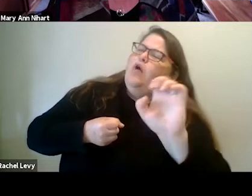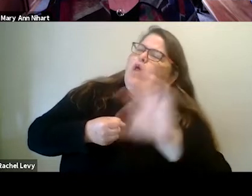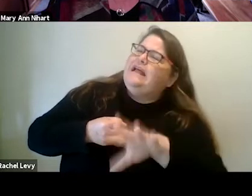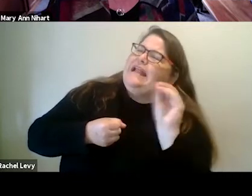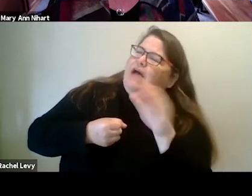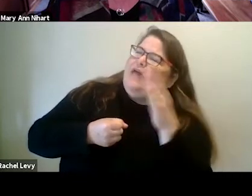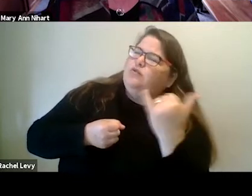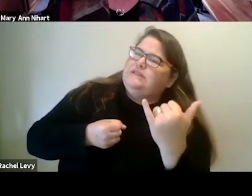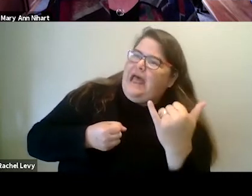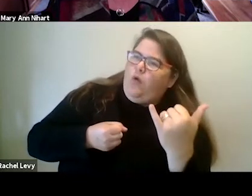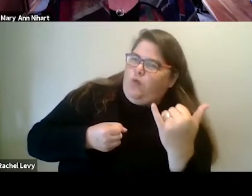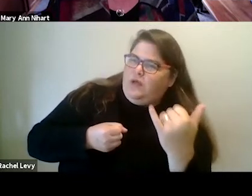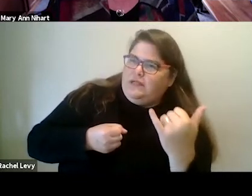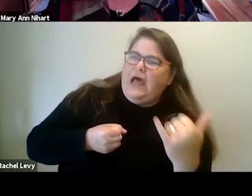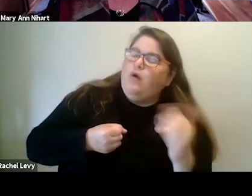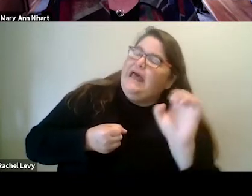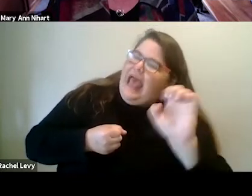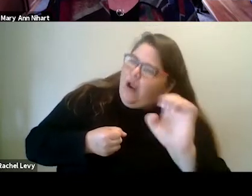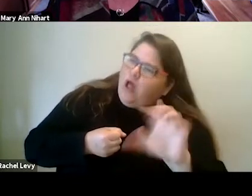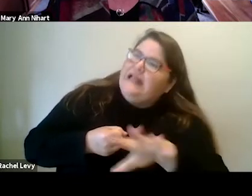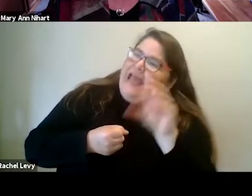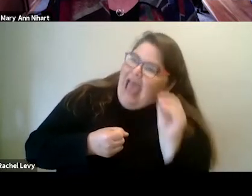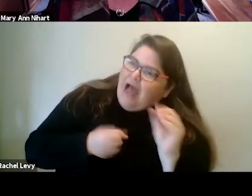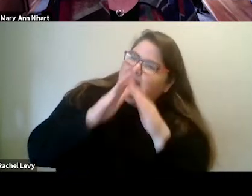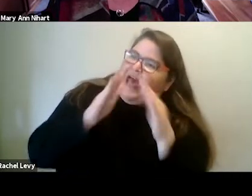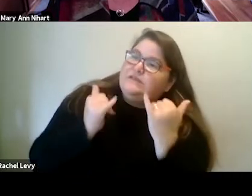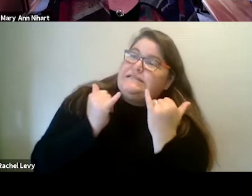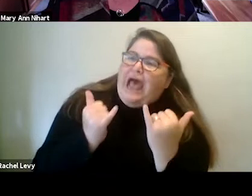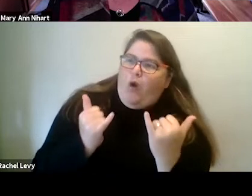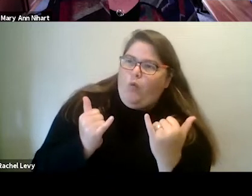Whatever. Harold, get out of the house now.